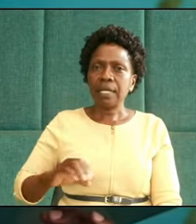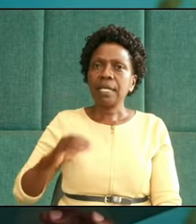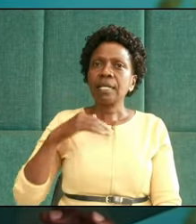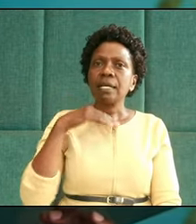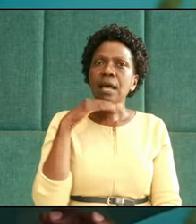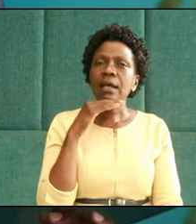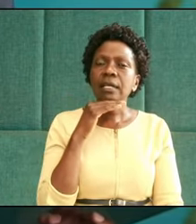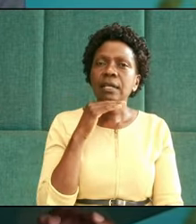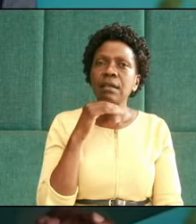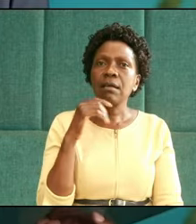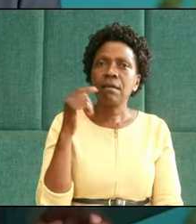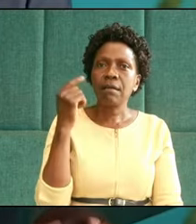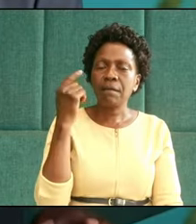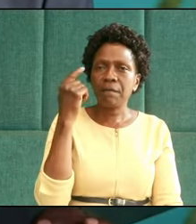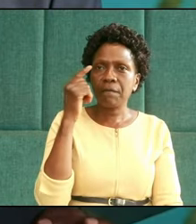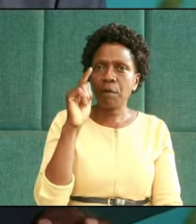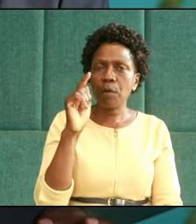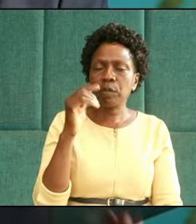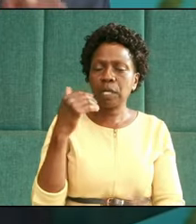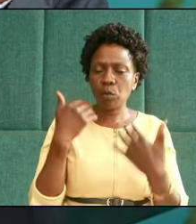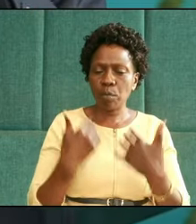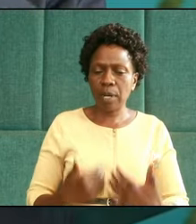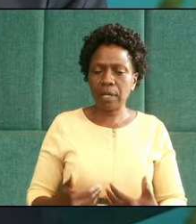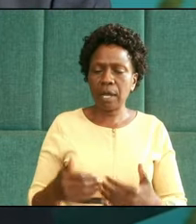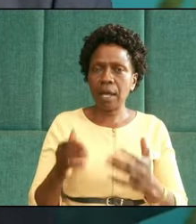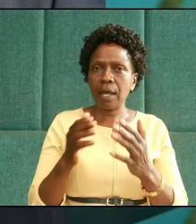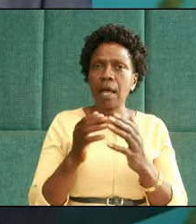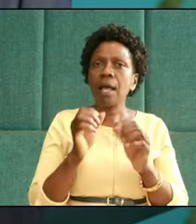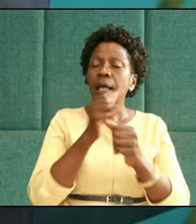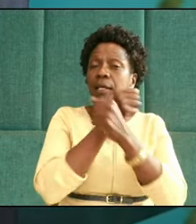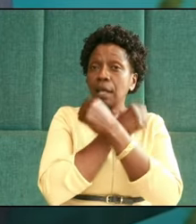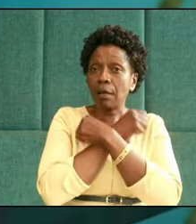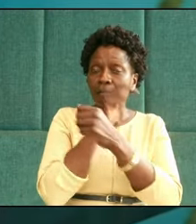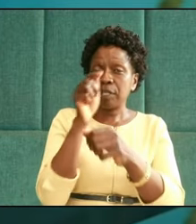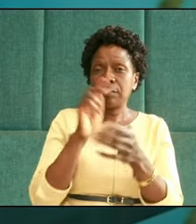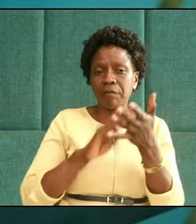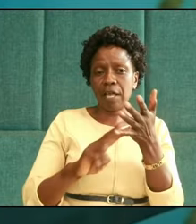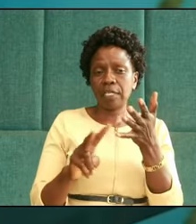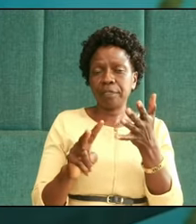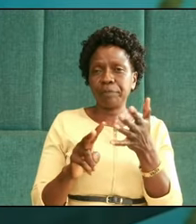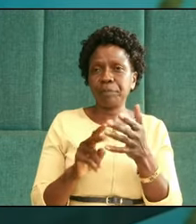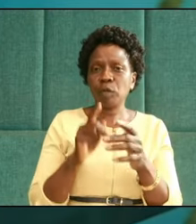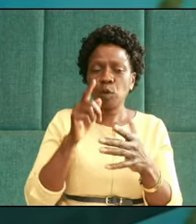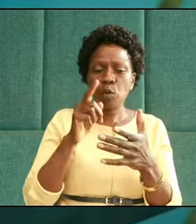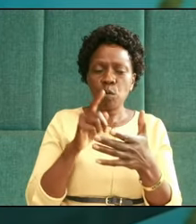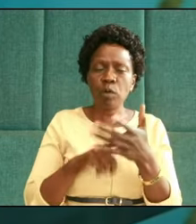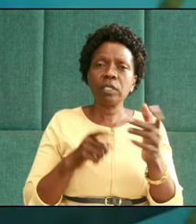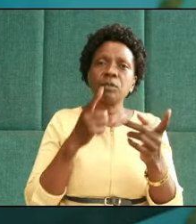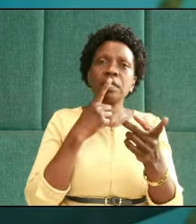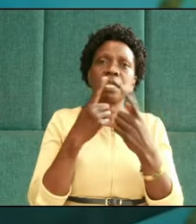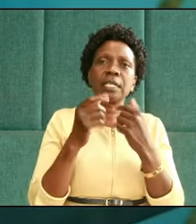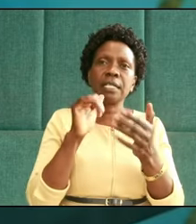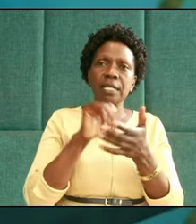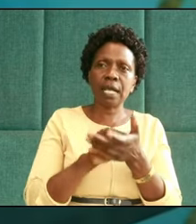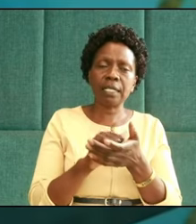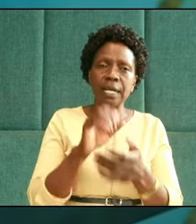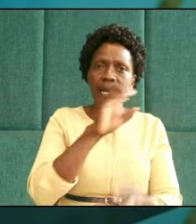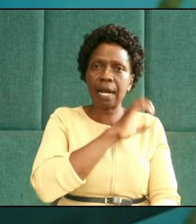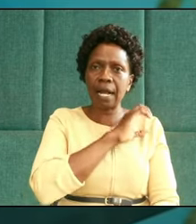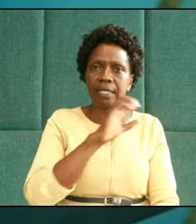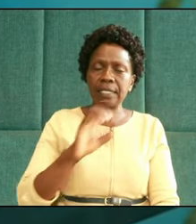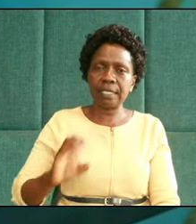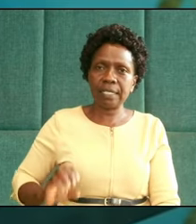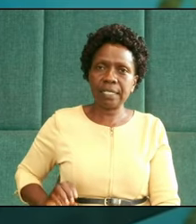died for the ungodly. I love that verse. What Paul is saying, that